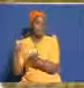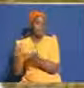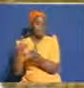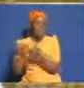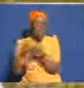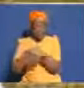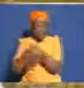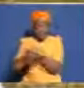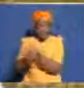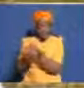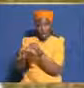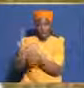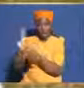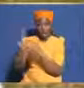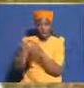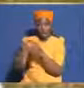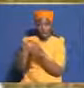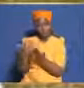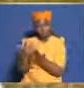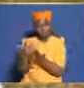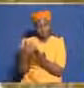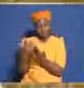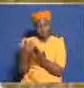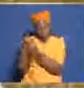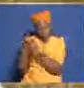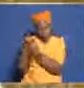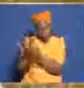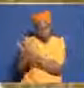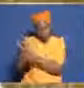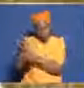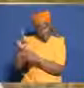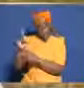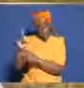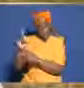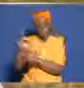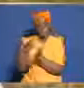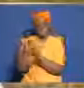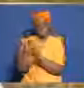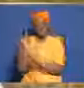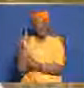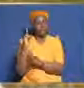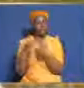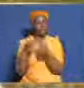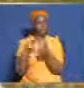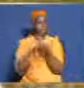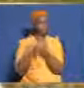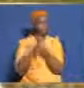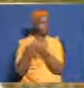apitie kwa sheria, inakuwa ni changamoto.